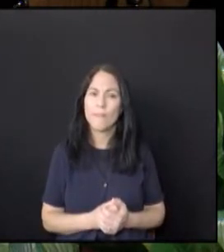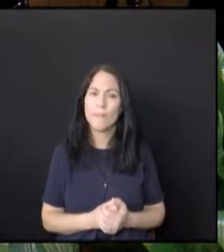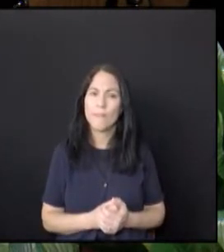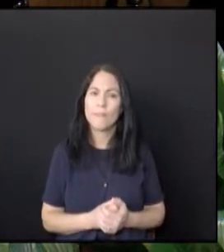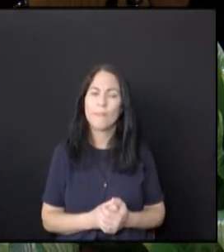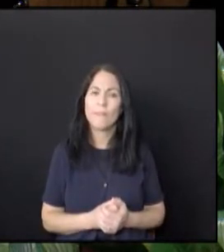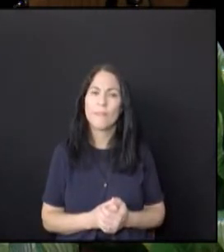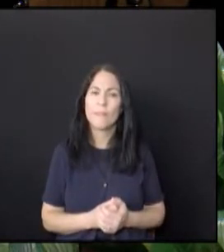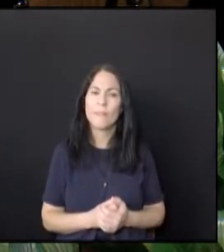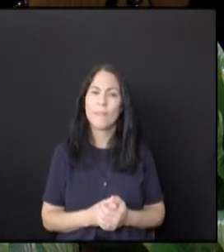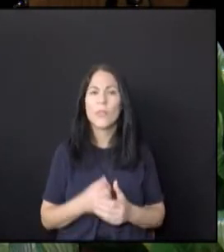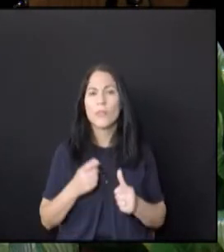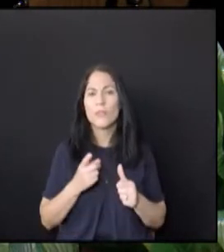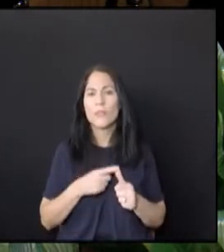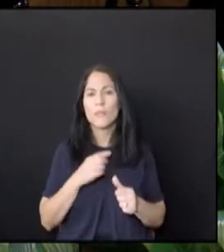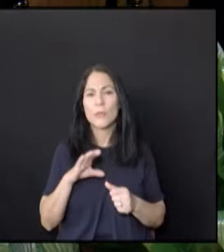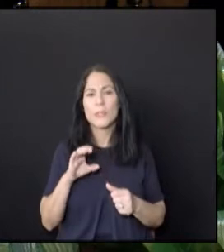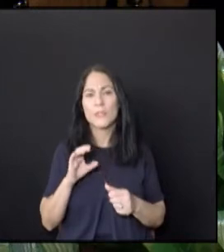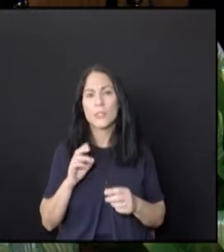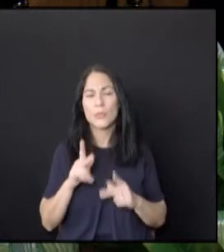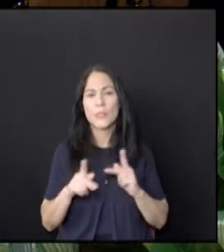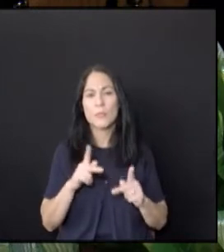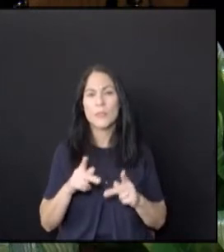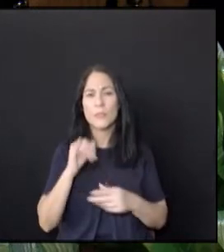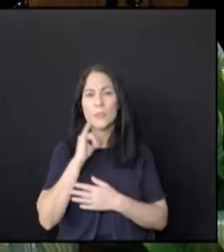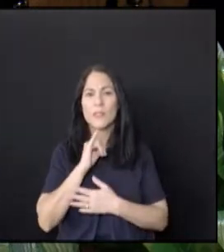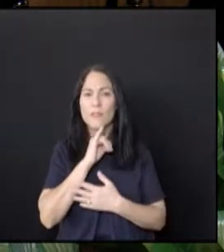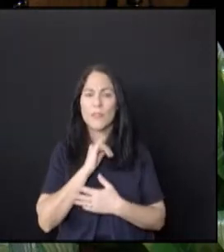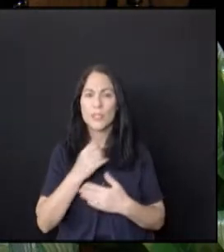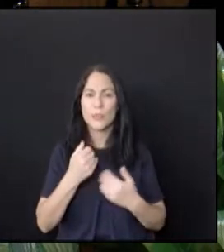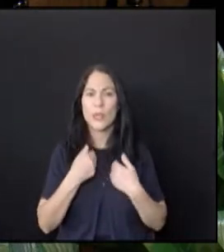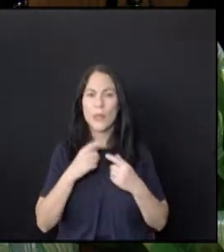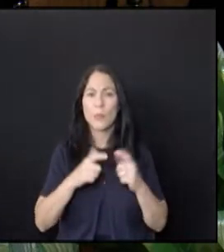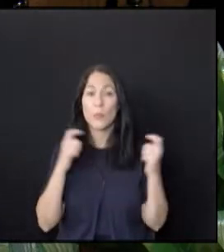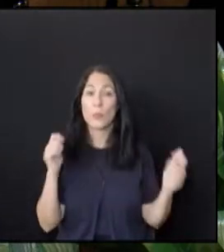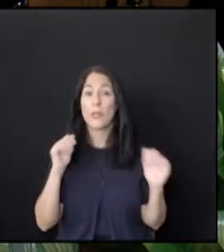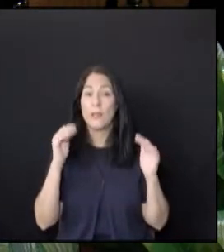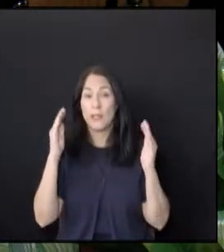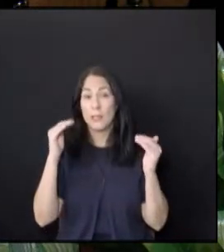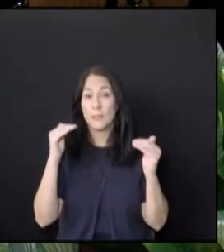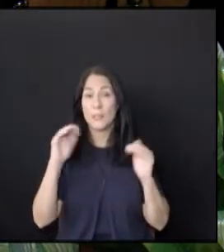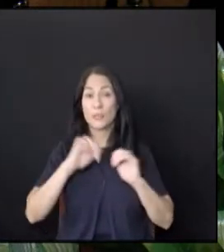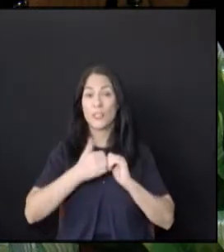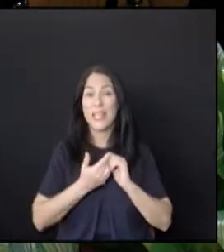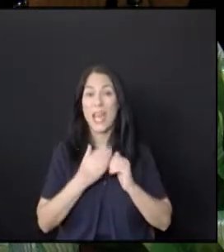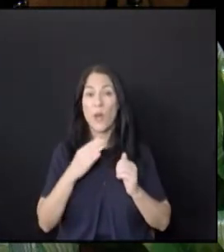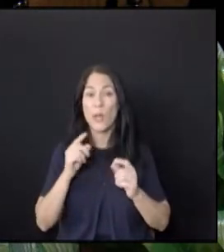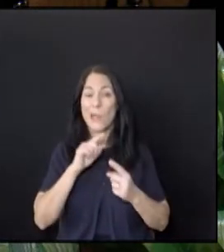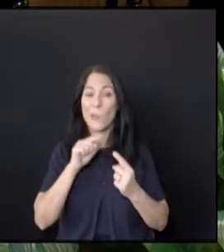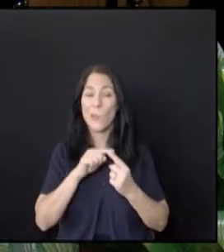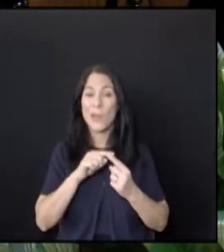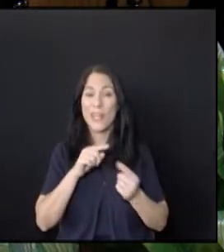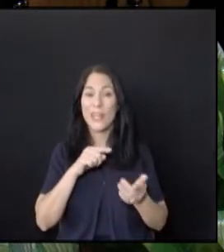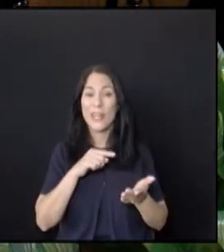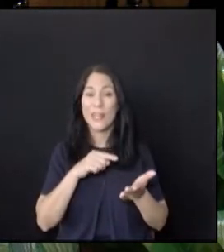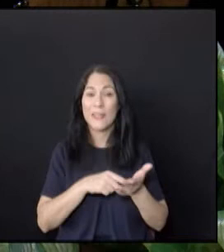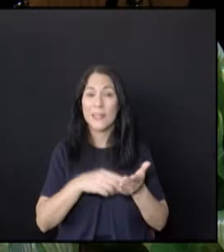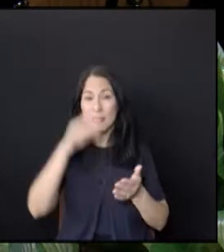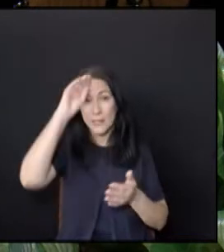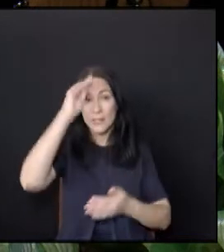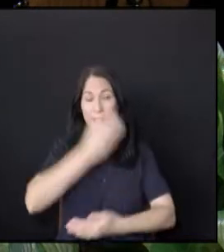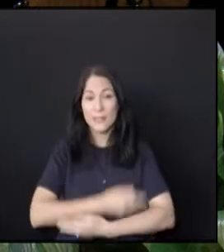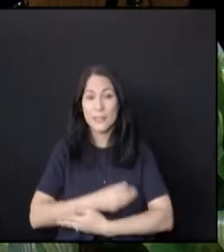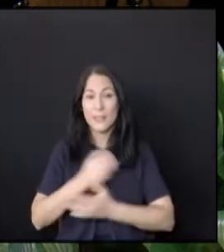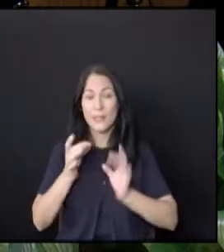By the first century, the people of Israel had great expectations as to how and when this particular Son of Man would be revealed and